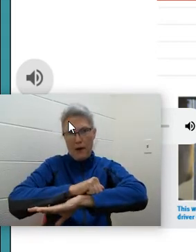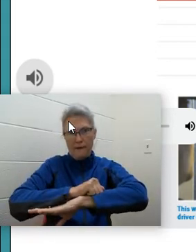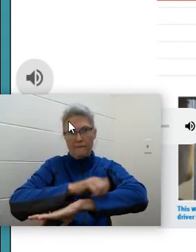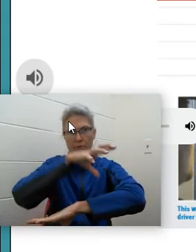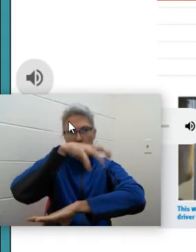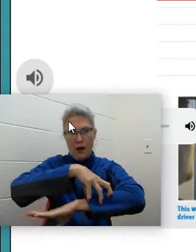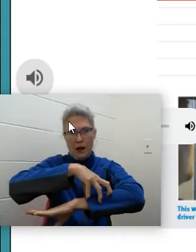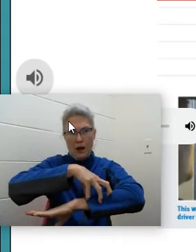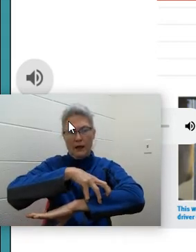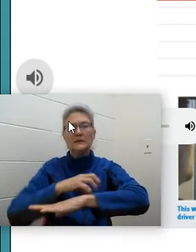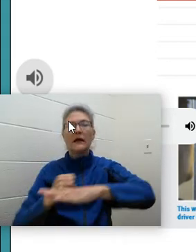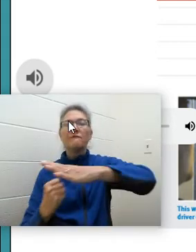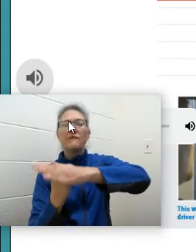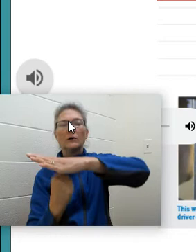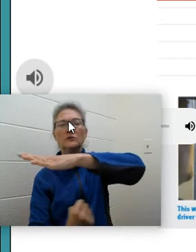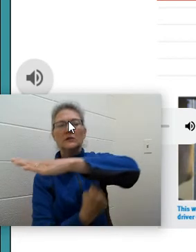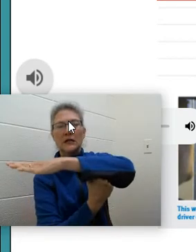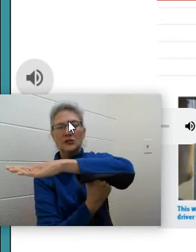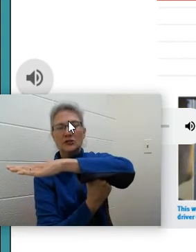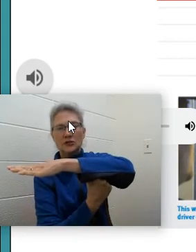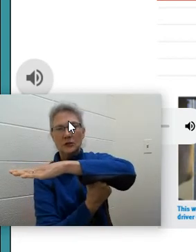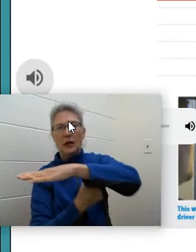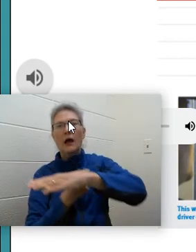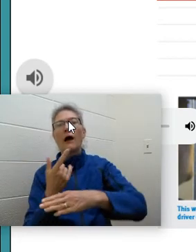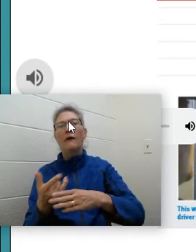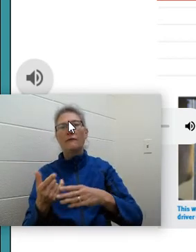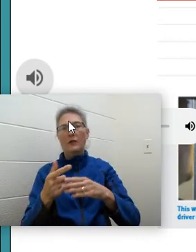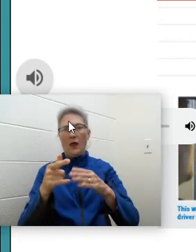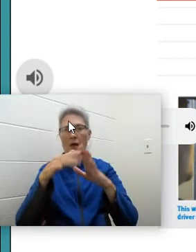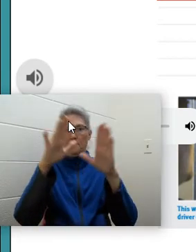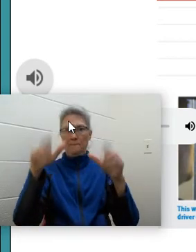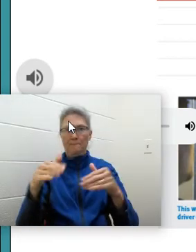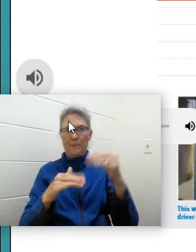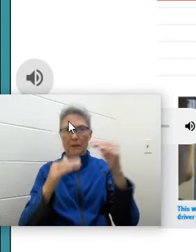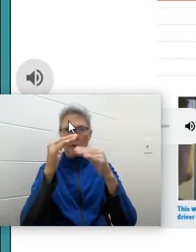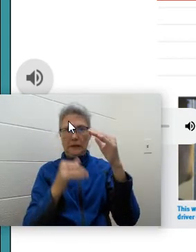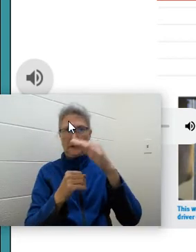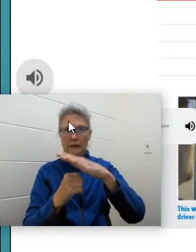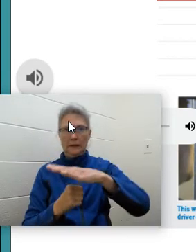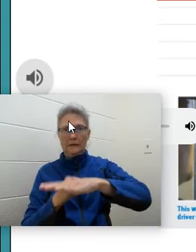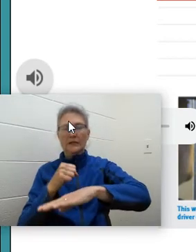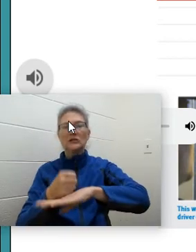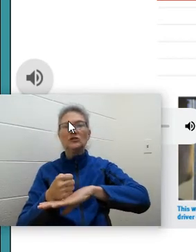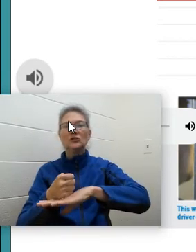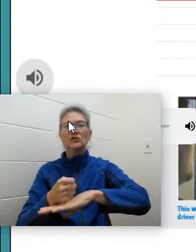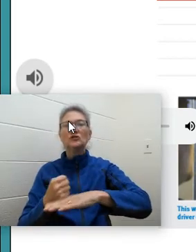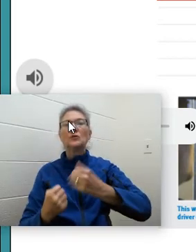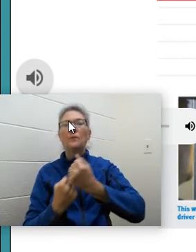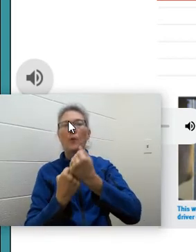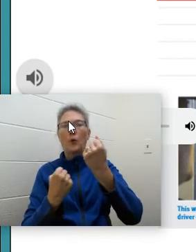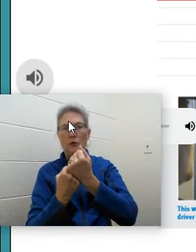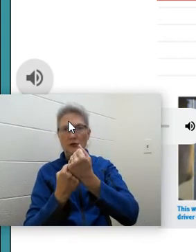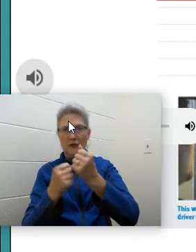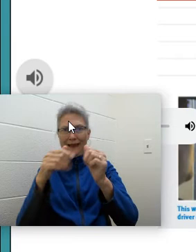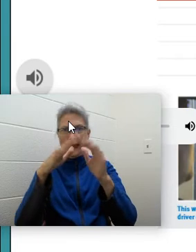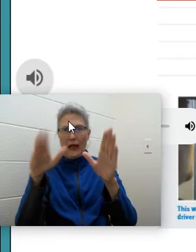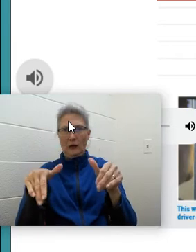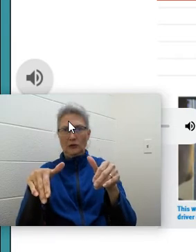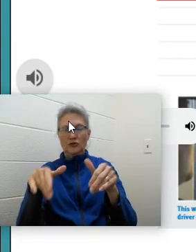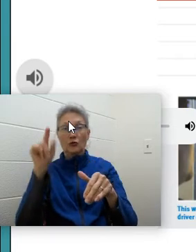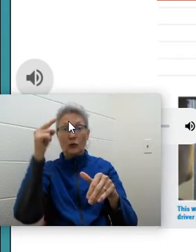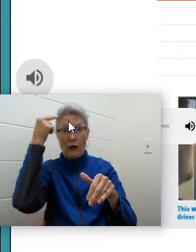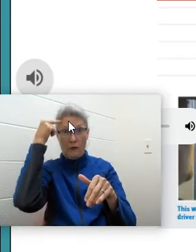like a foundation. It's something that's the basement or that foundation is holding up the house. So government officials and